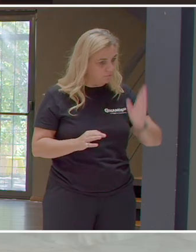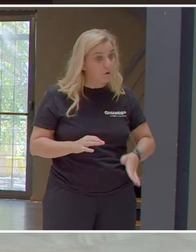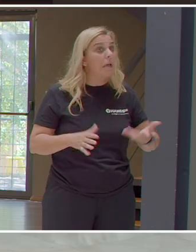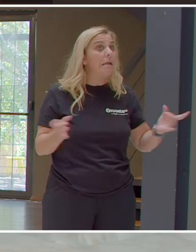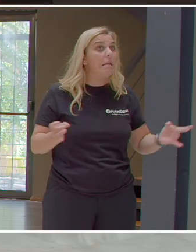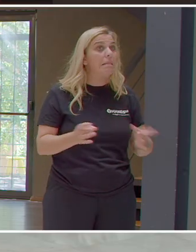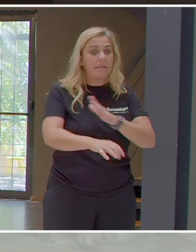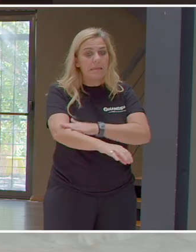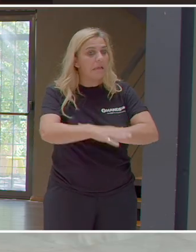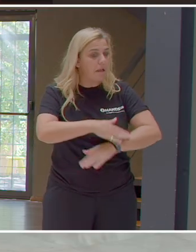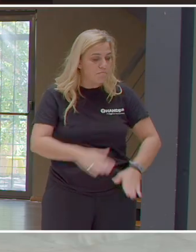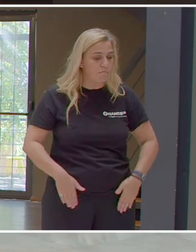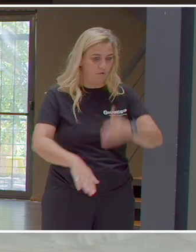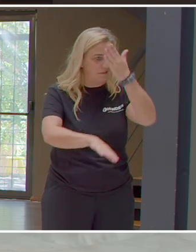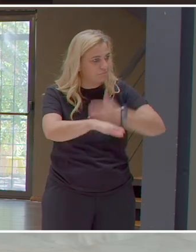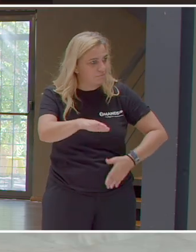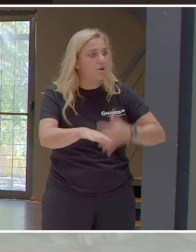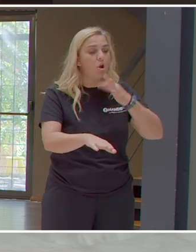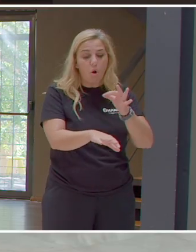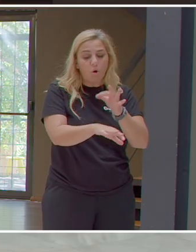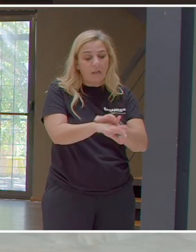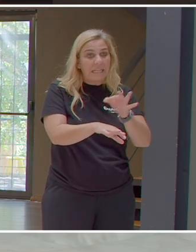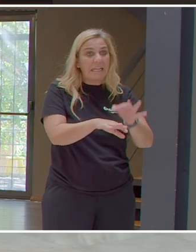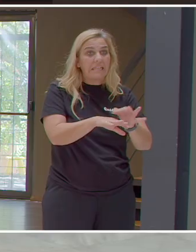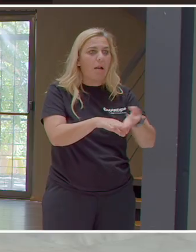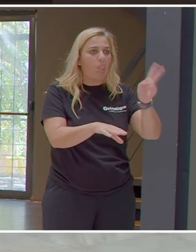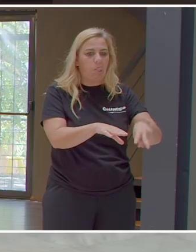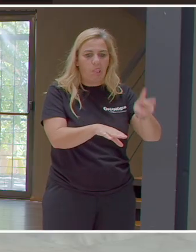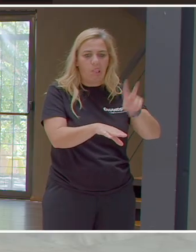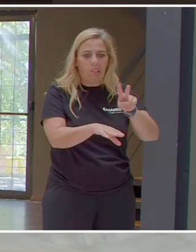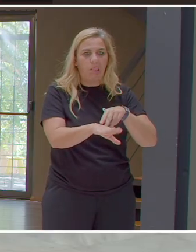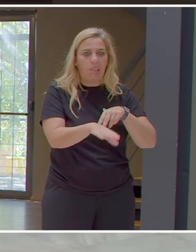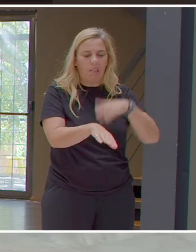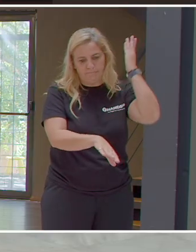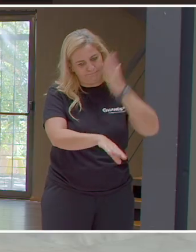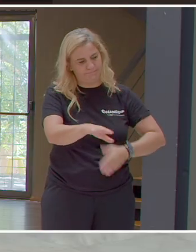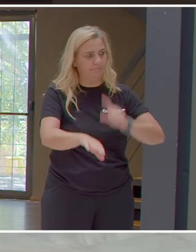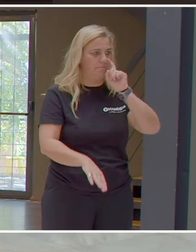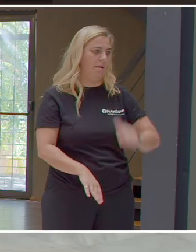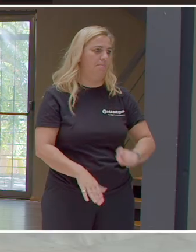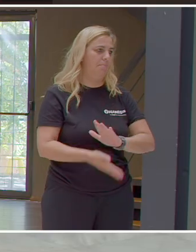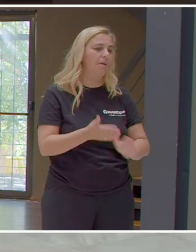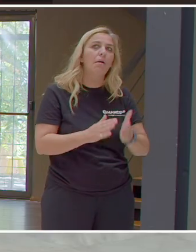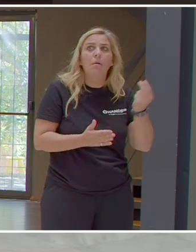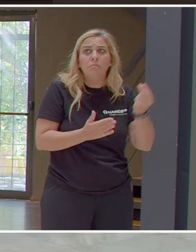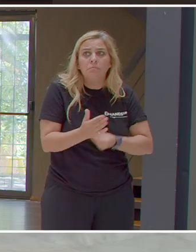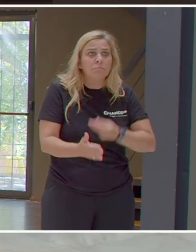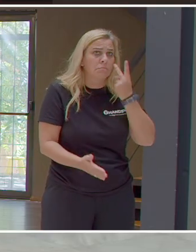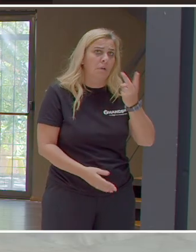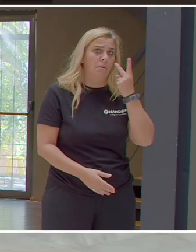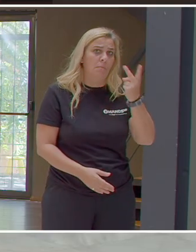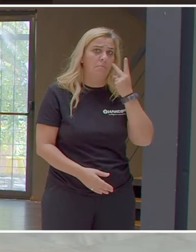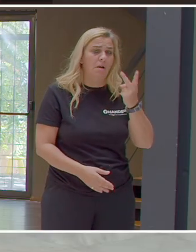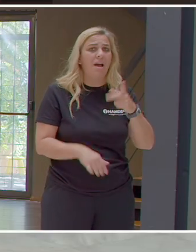it because of the damaged vessels and insufficient oxygen in your extremities. And then